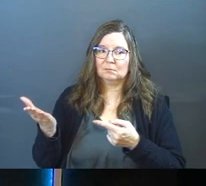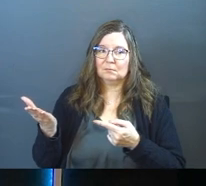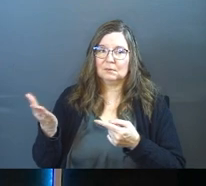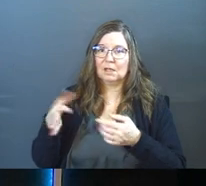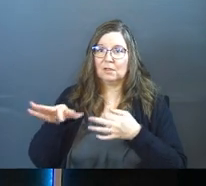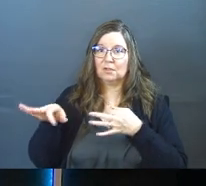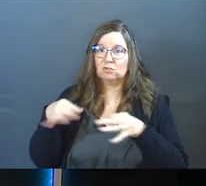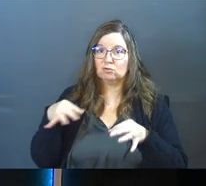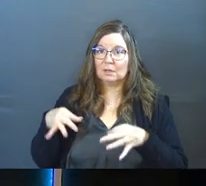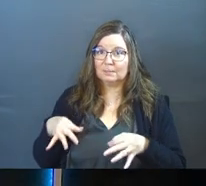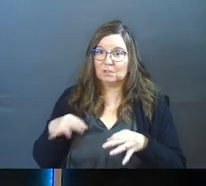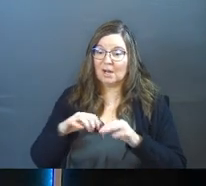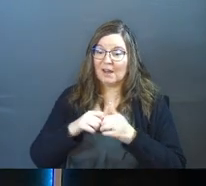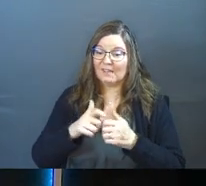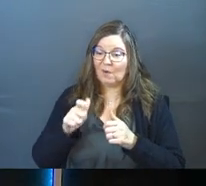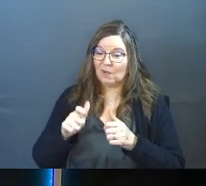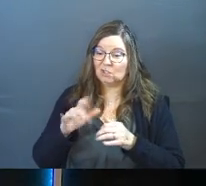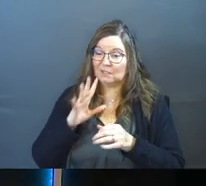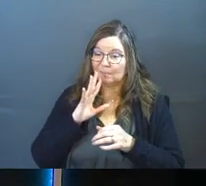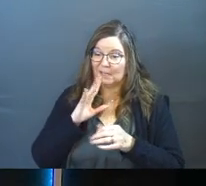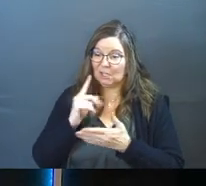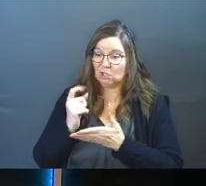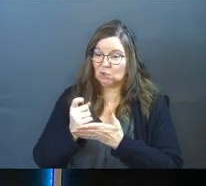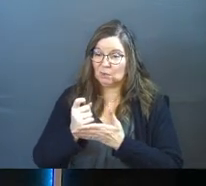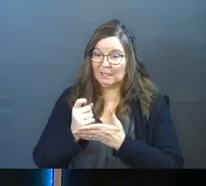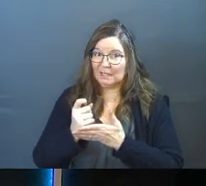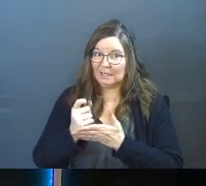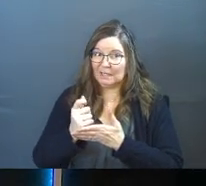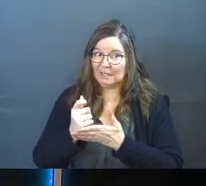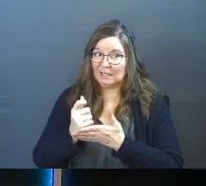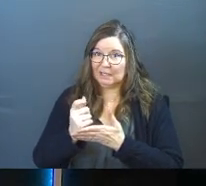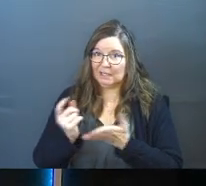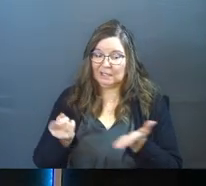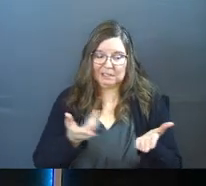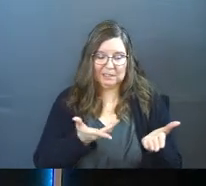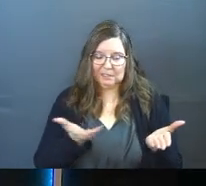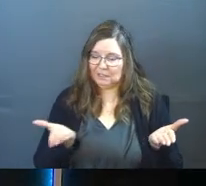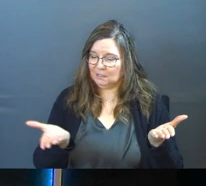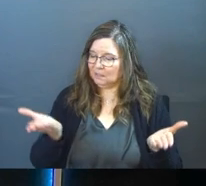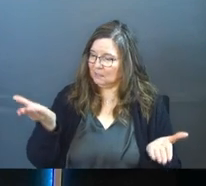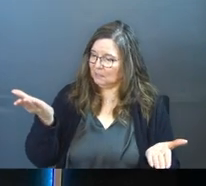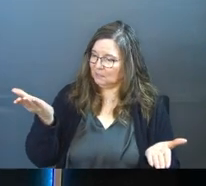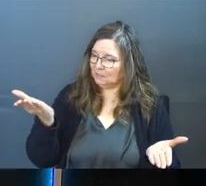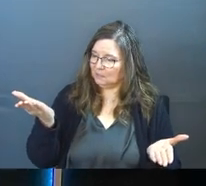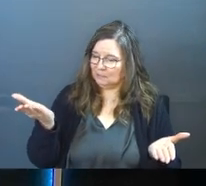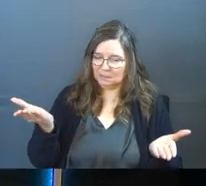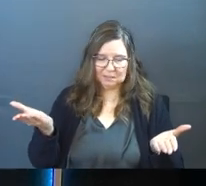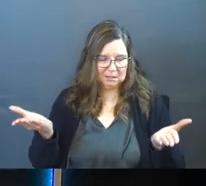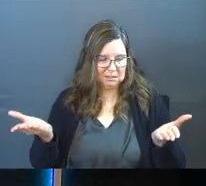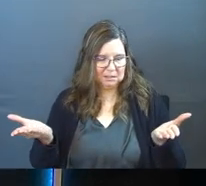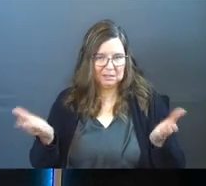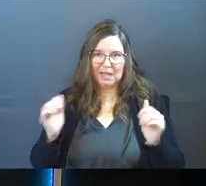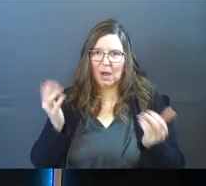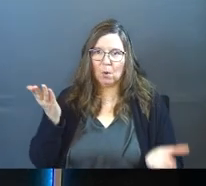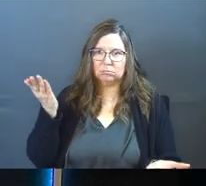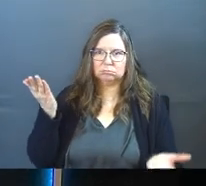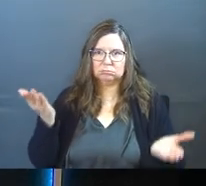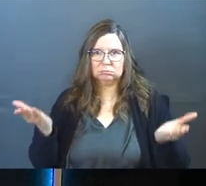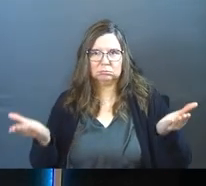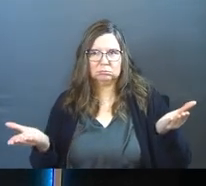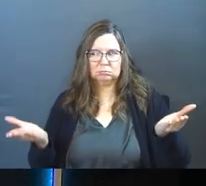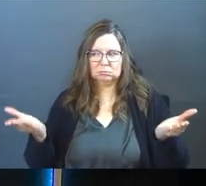the descriptions of how I should be speaking and treating and living that Paul just gave us in this hand, how would they compare?